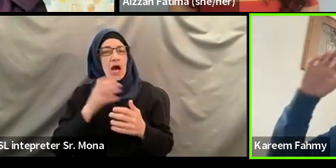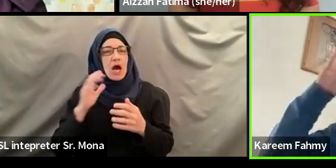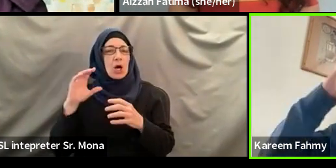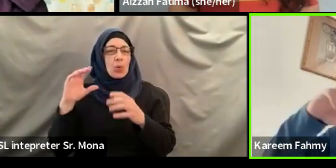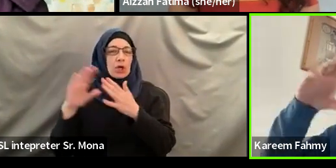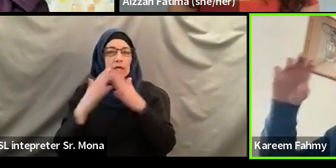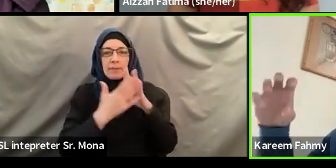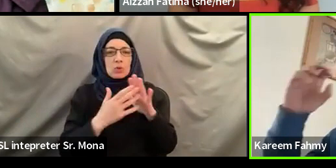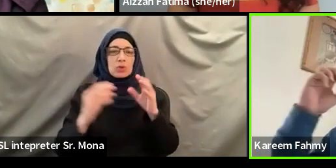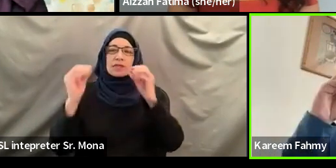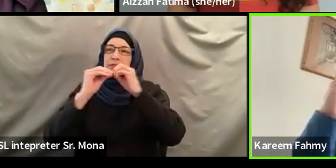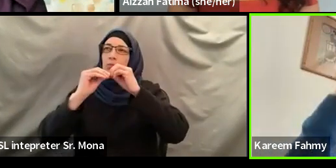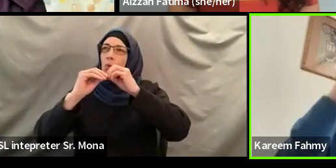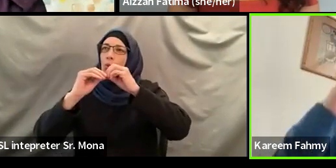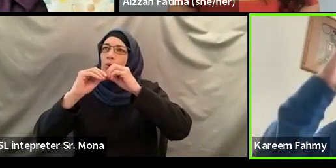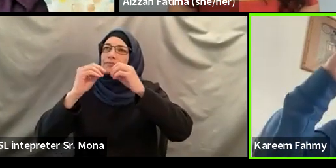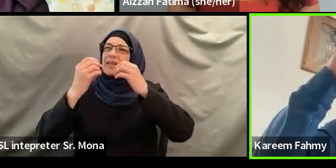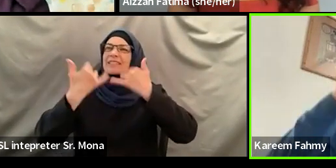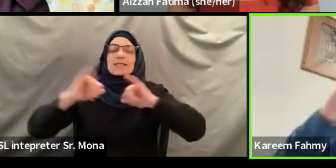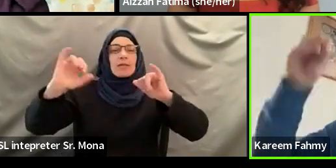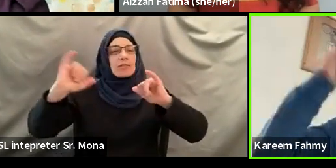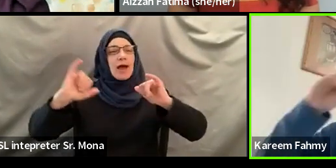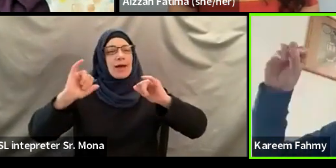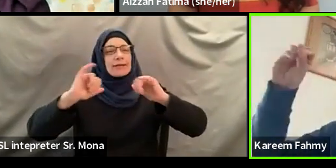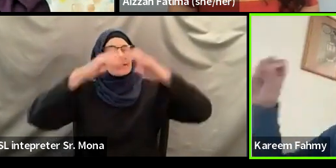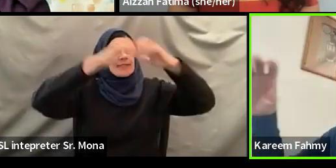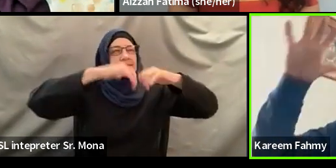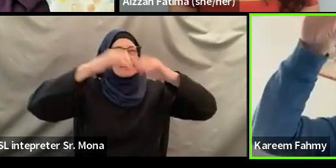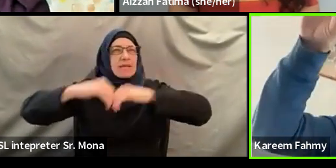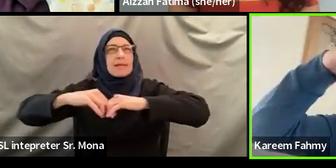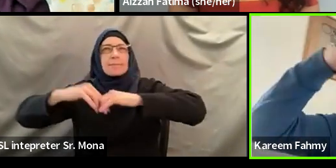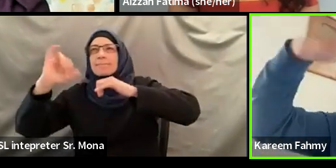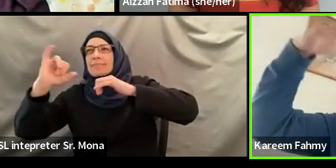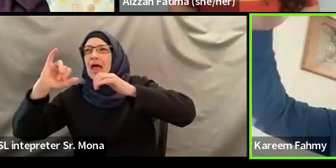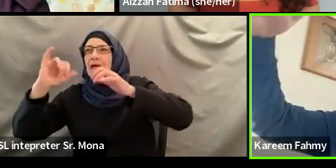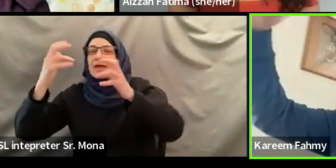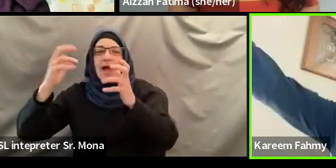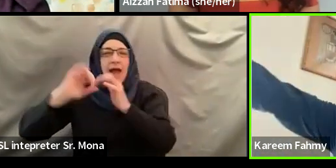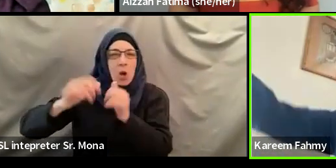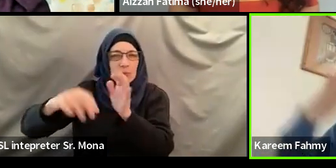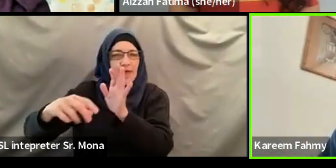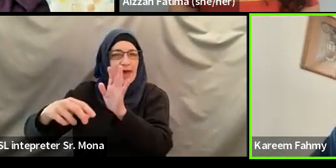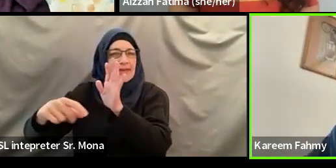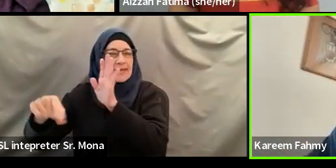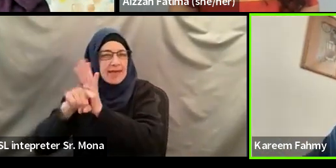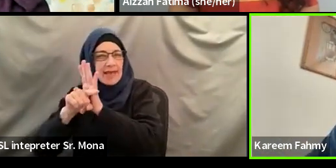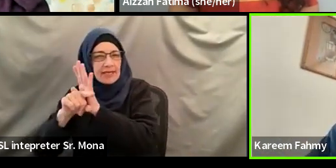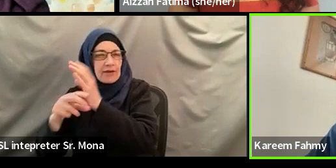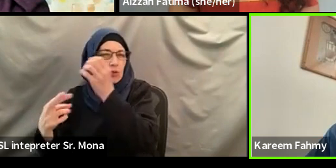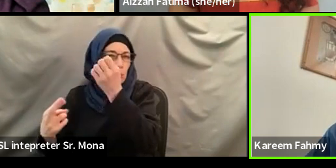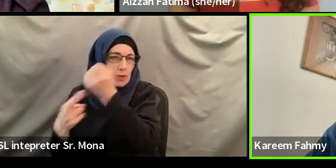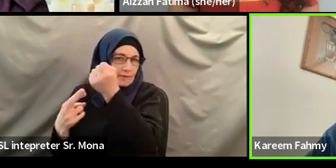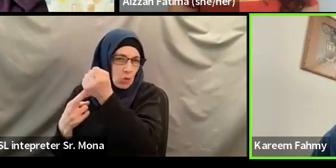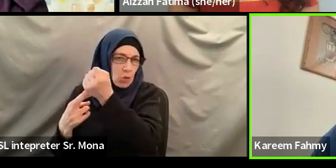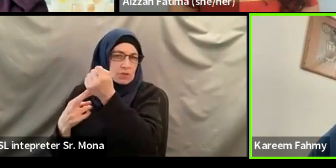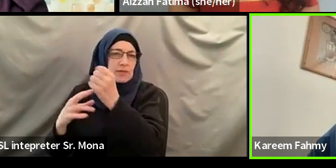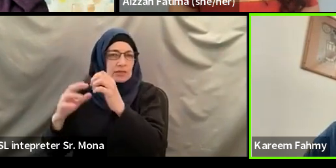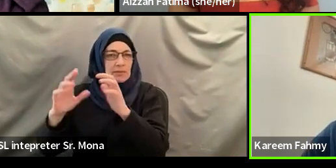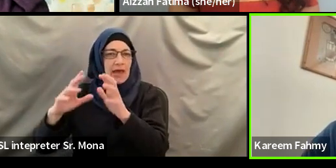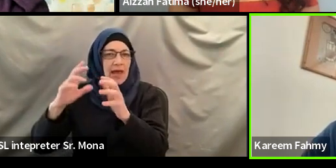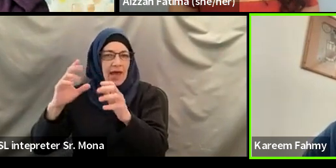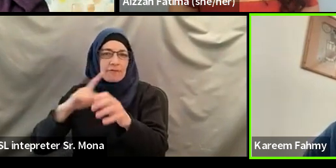of how the negative reinforcements have contributed to the view of our community over many